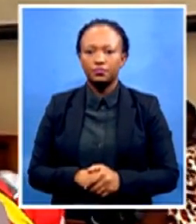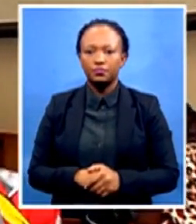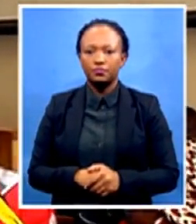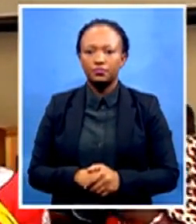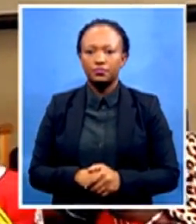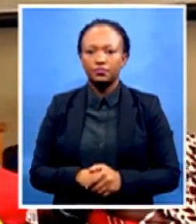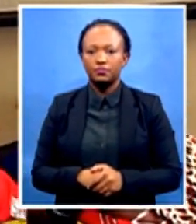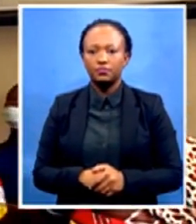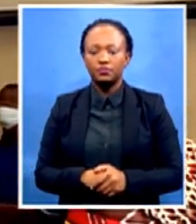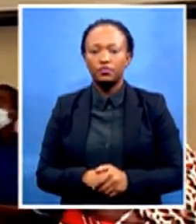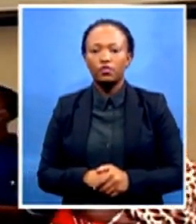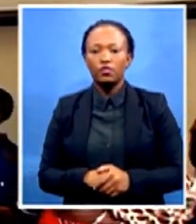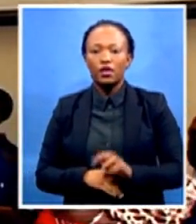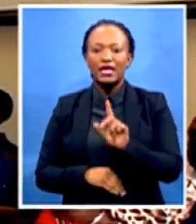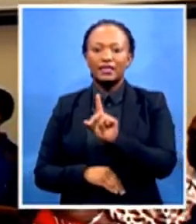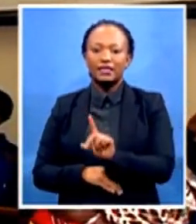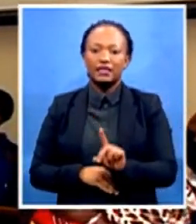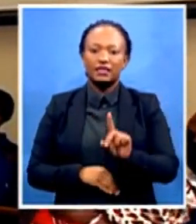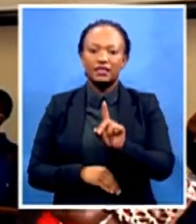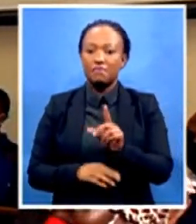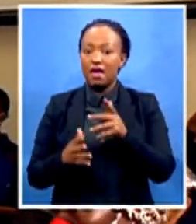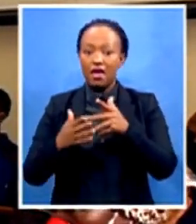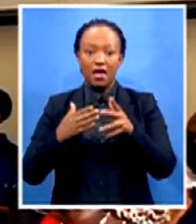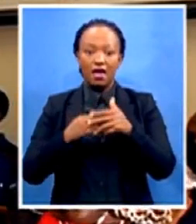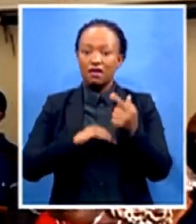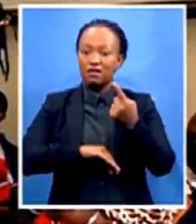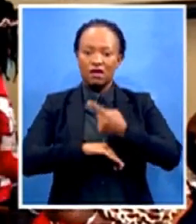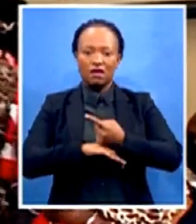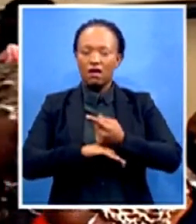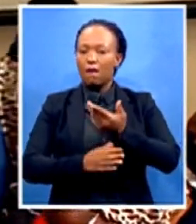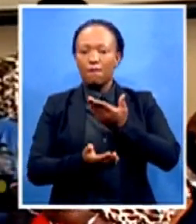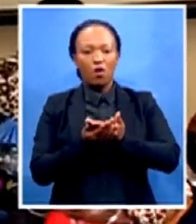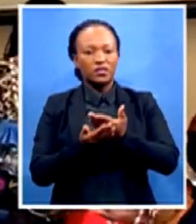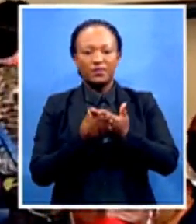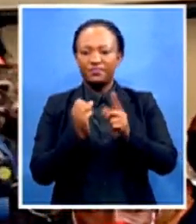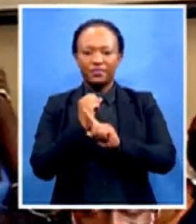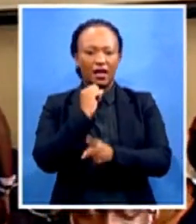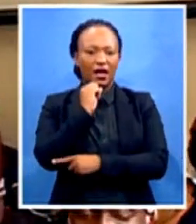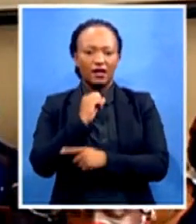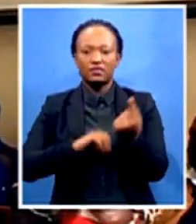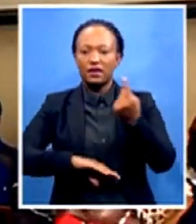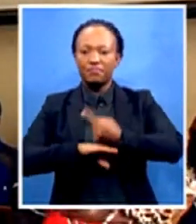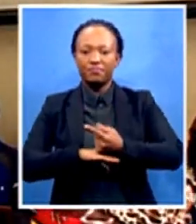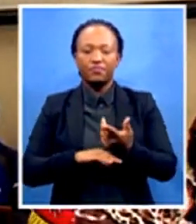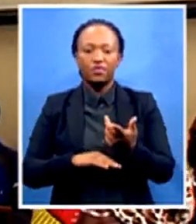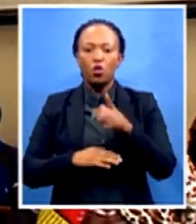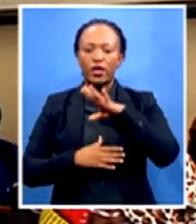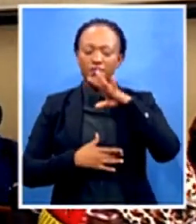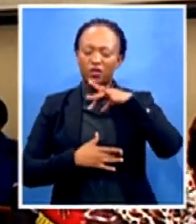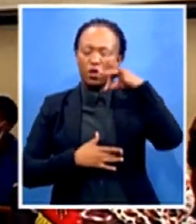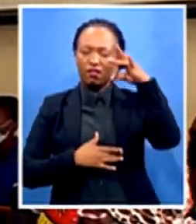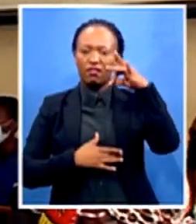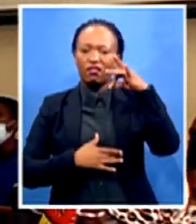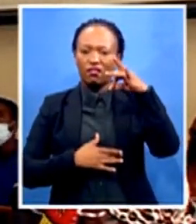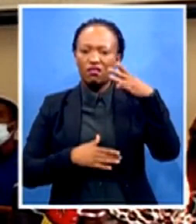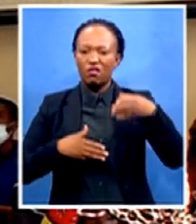be their last. And theirs is a spiritual journey for which they've been damned. Once they are seen in the street